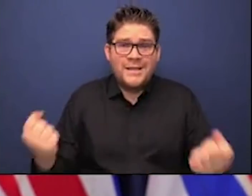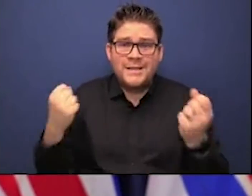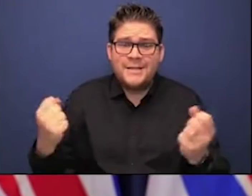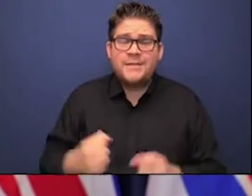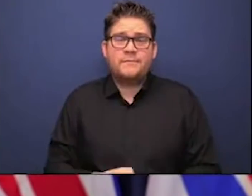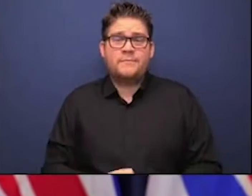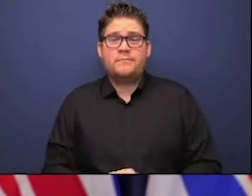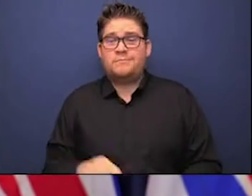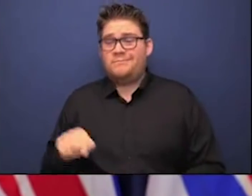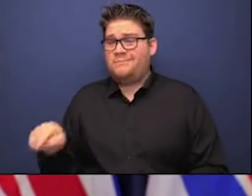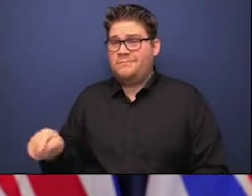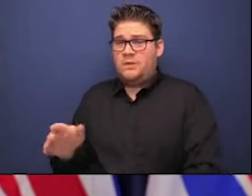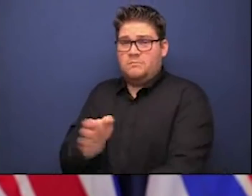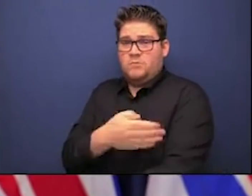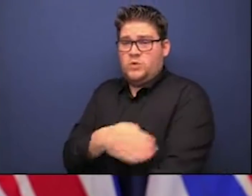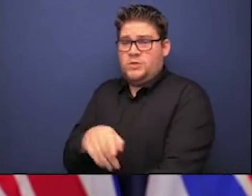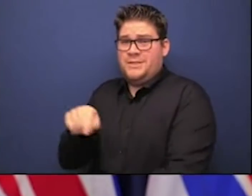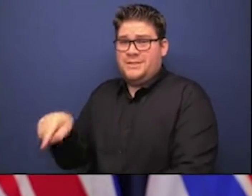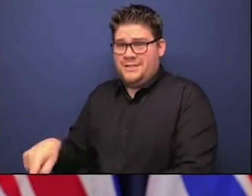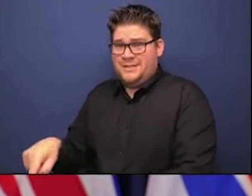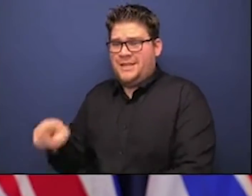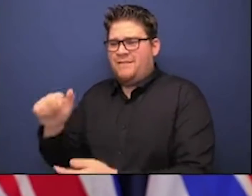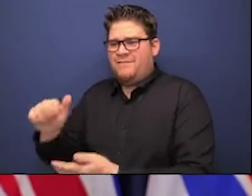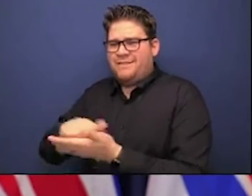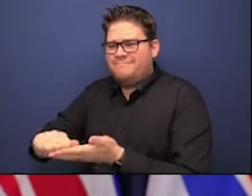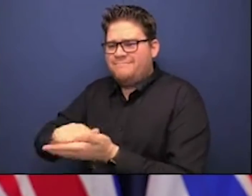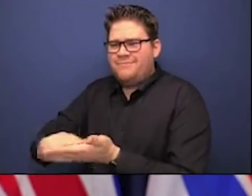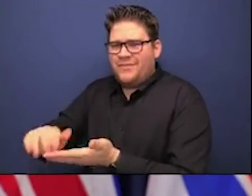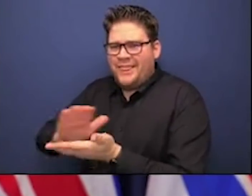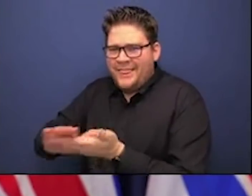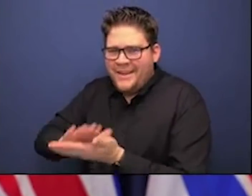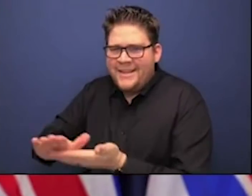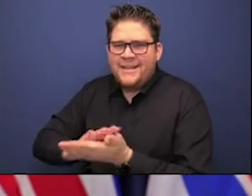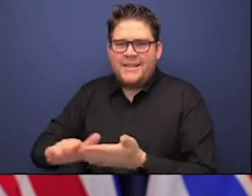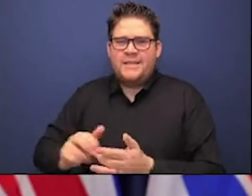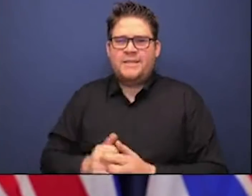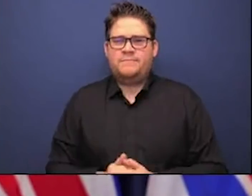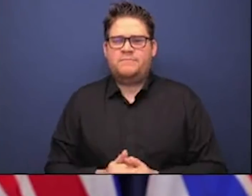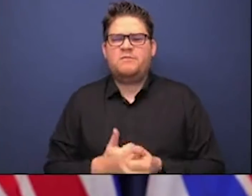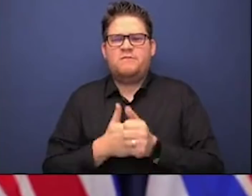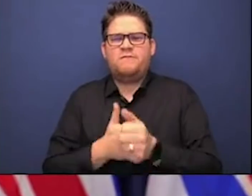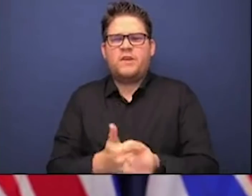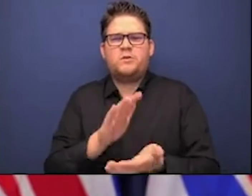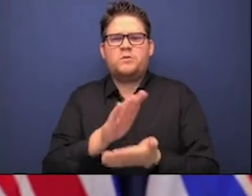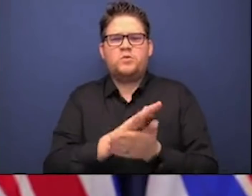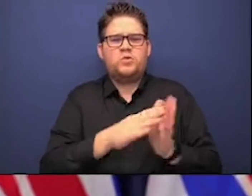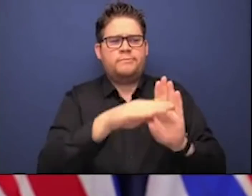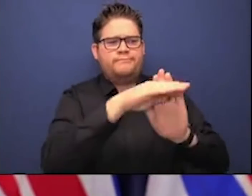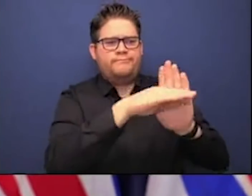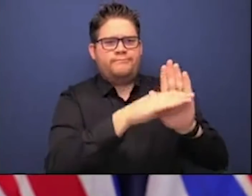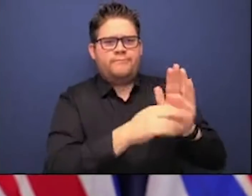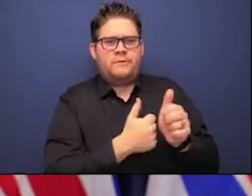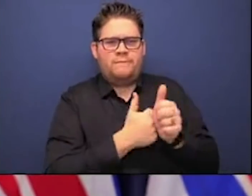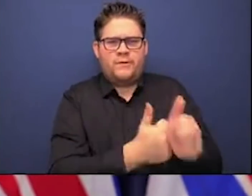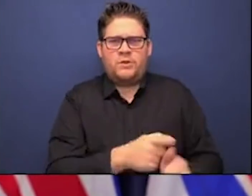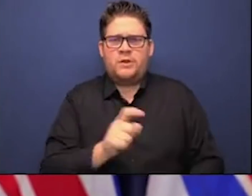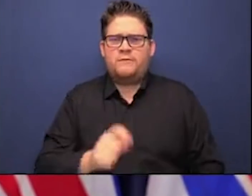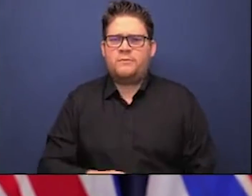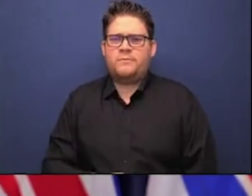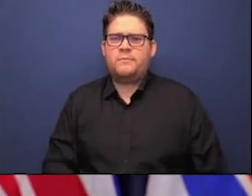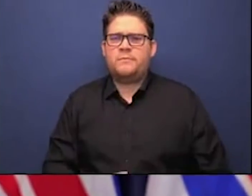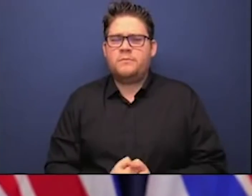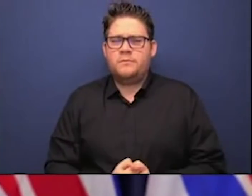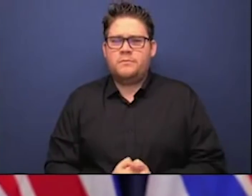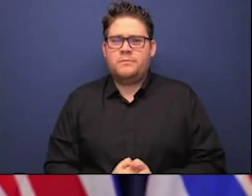if they are cleaned between use according to strict school sanitation guidelines. Students using equipment or